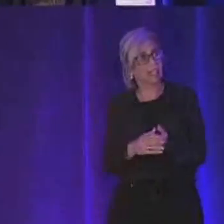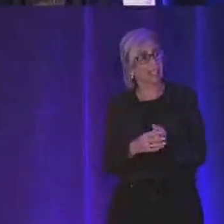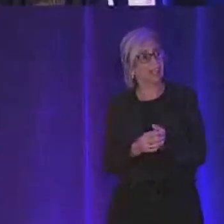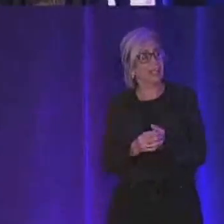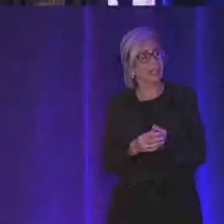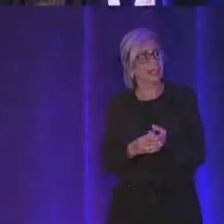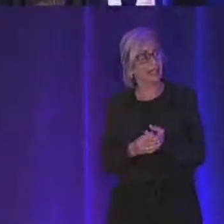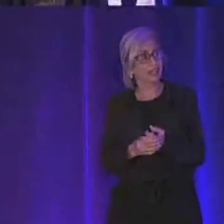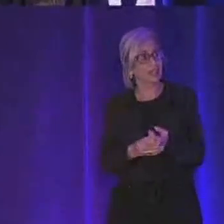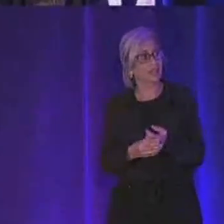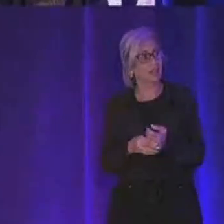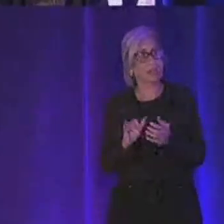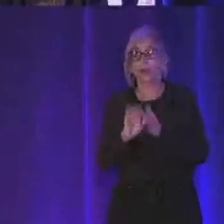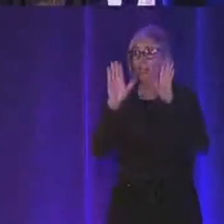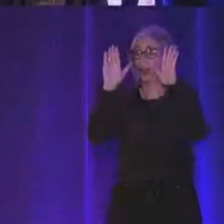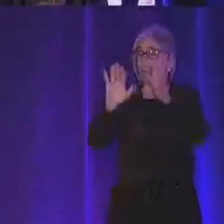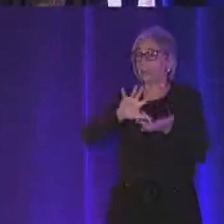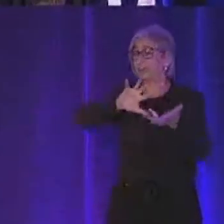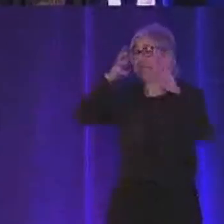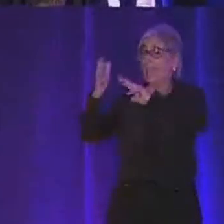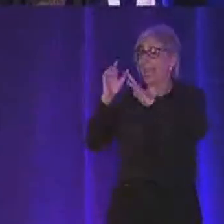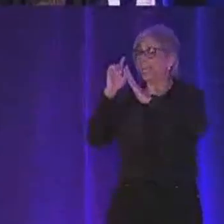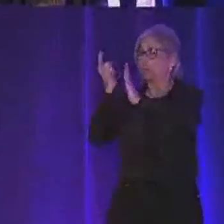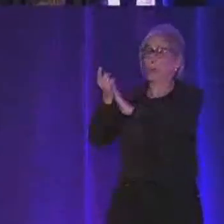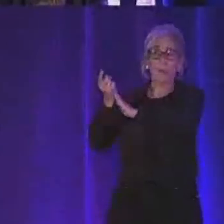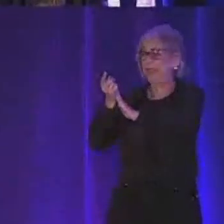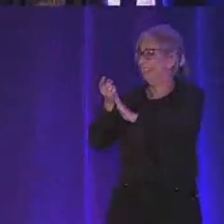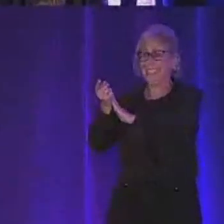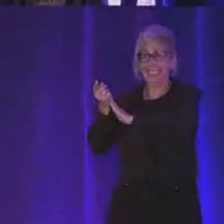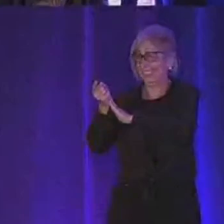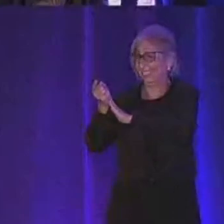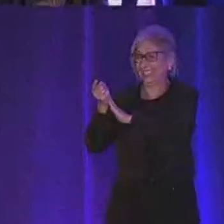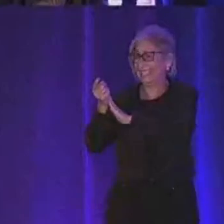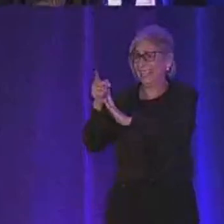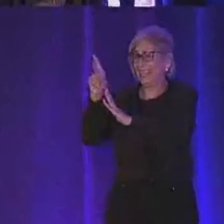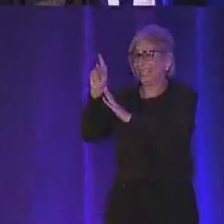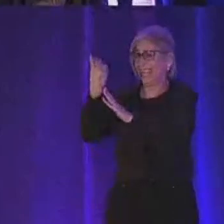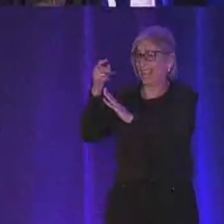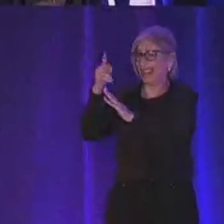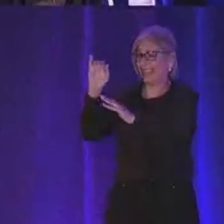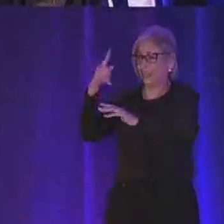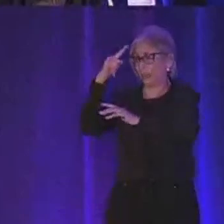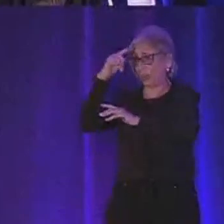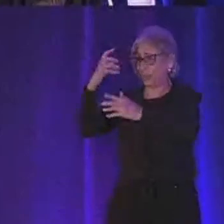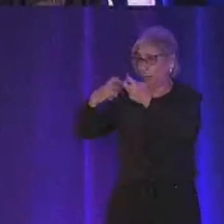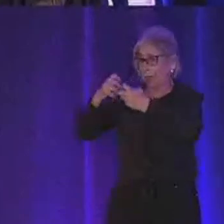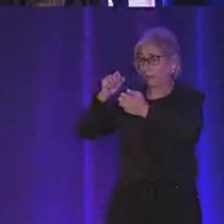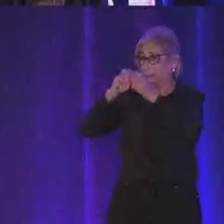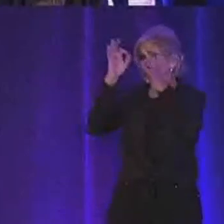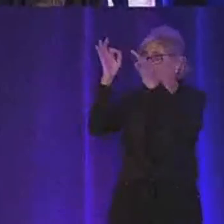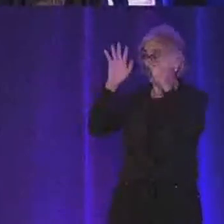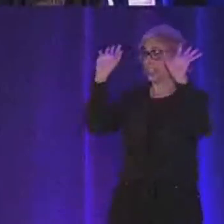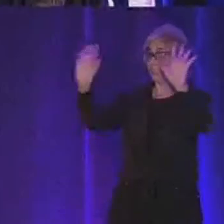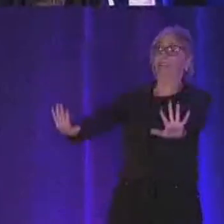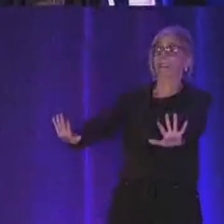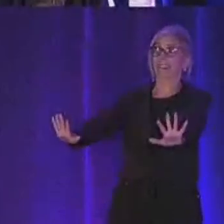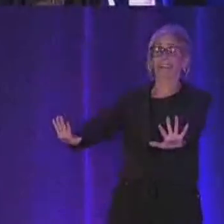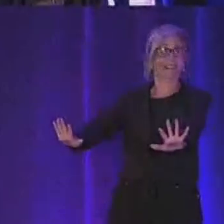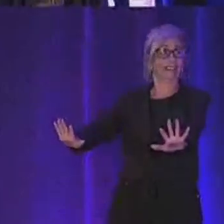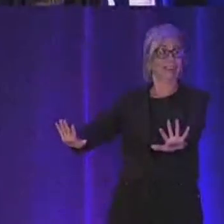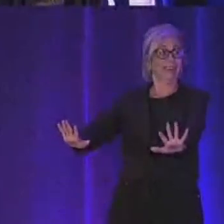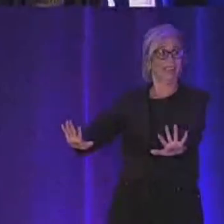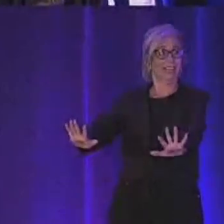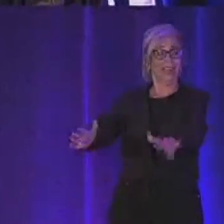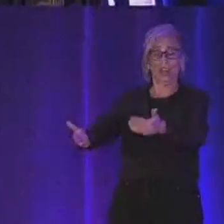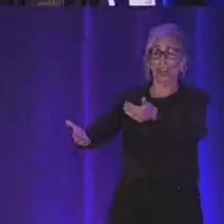What an awesome chaos moment. Kathleen thought she had issues with the distractions. Okay. Oh, we're